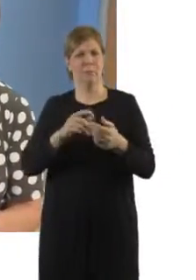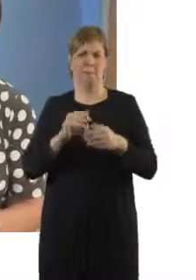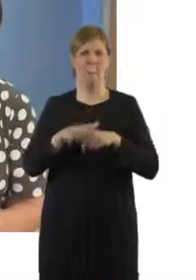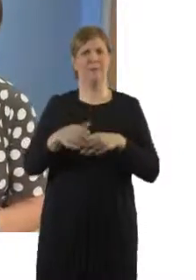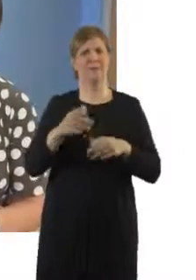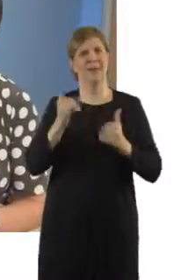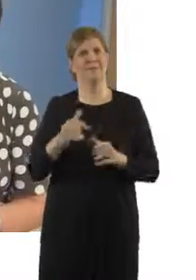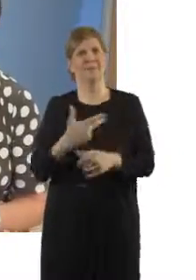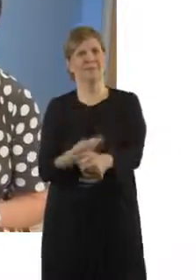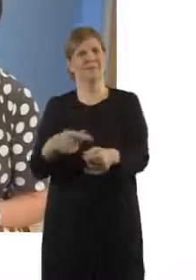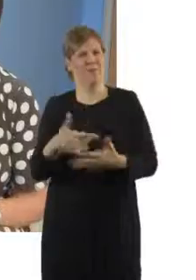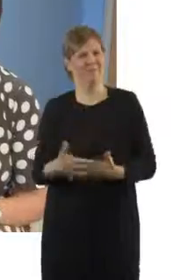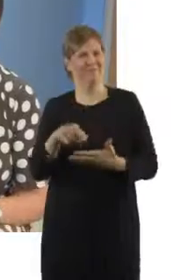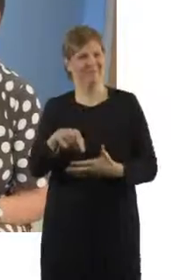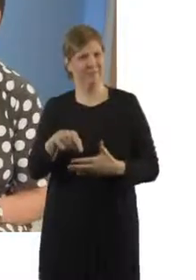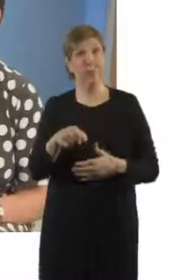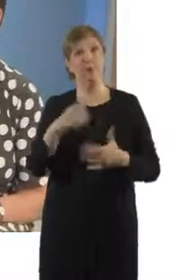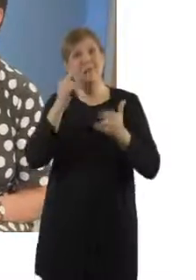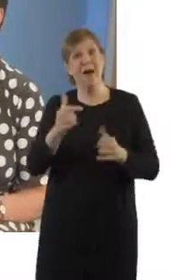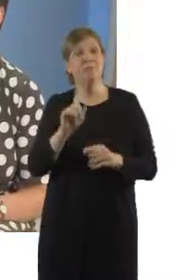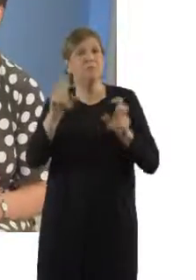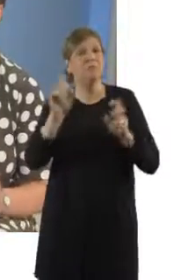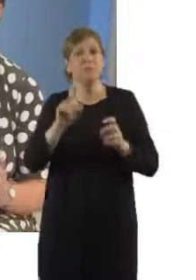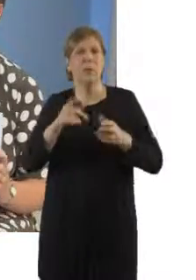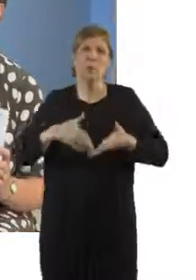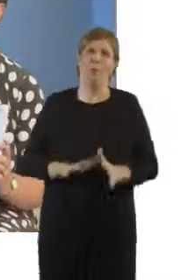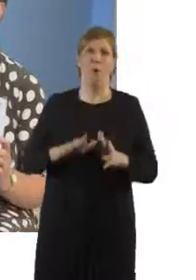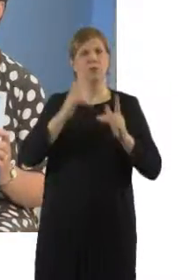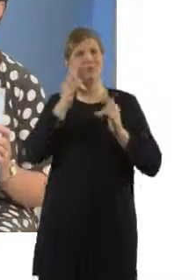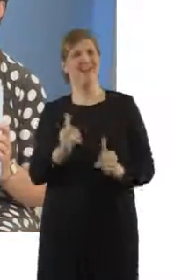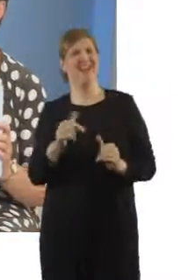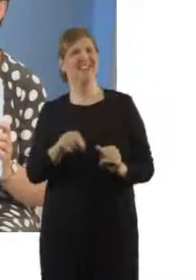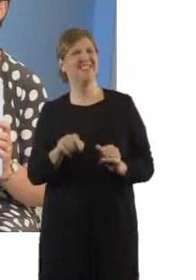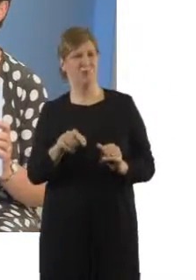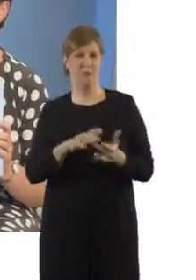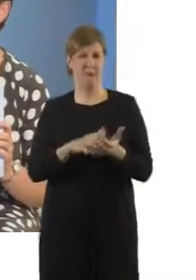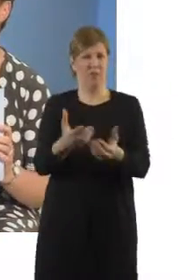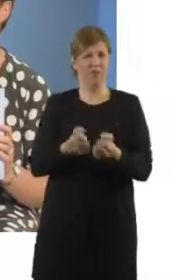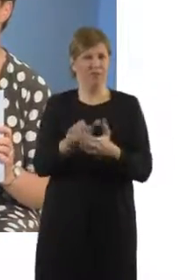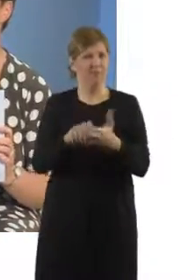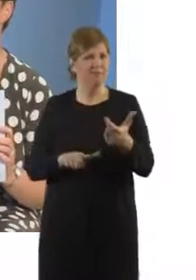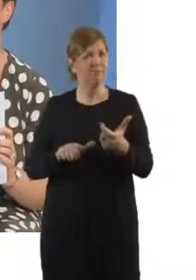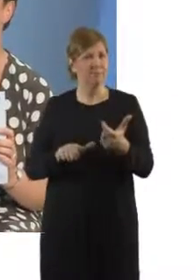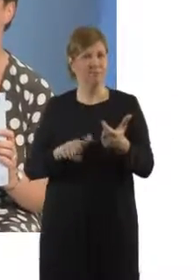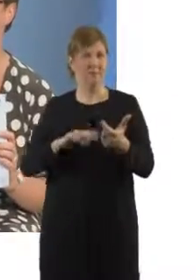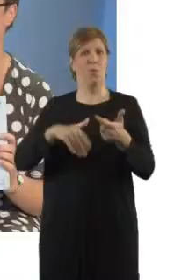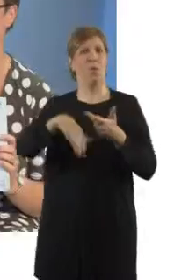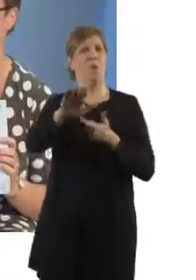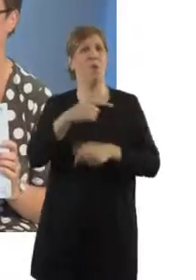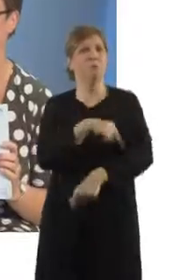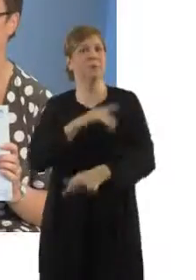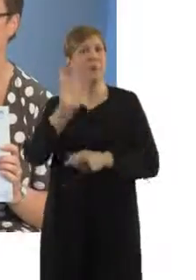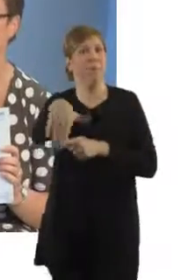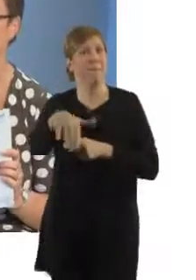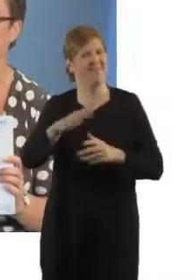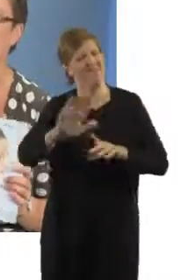baby. These tests are called newborn screening tests, and mum will have received a leaflet explaining these prior to leaving